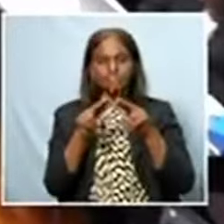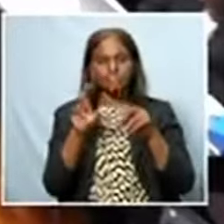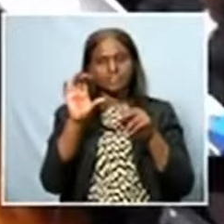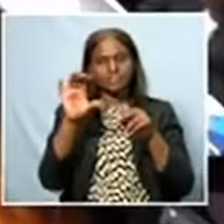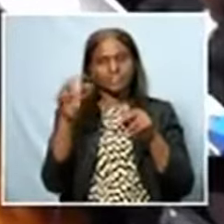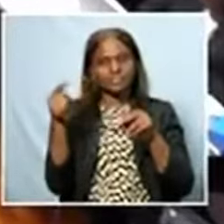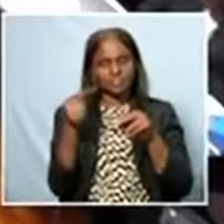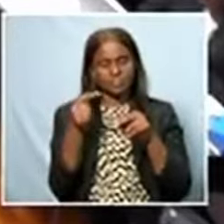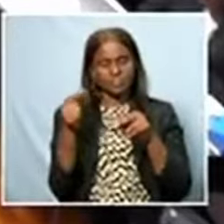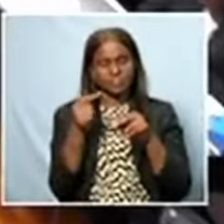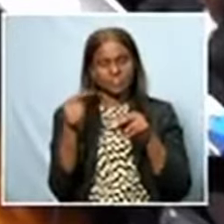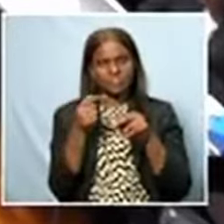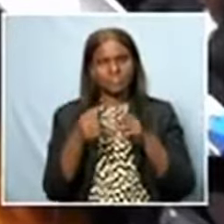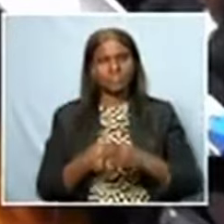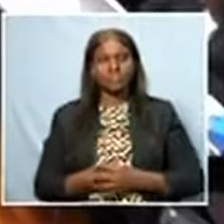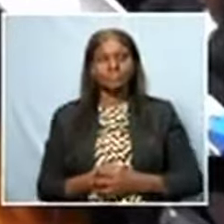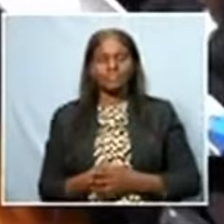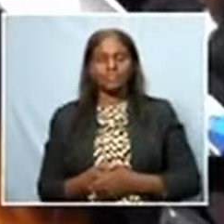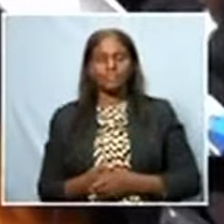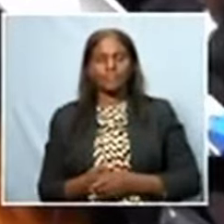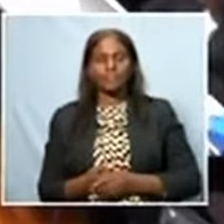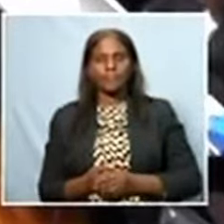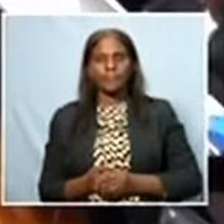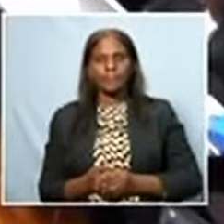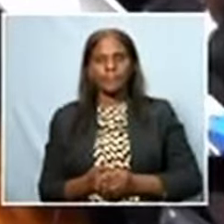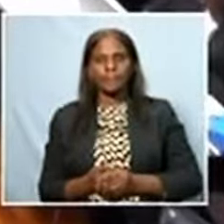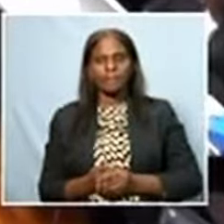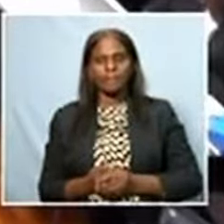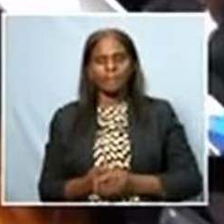CG, I take you to